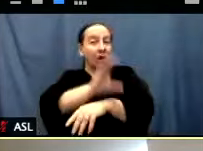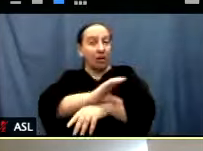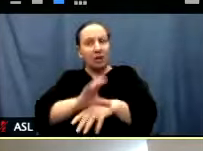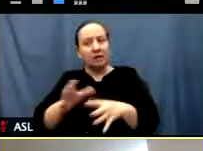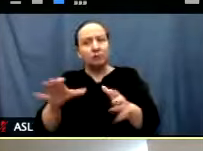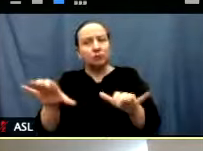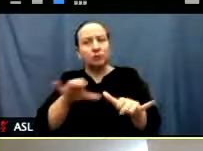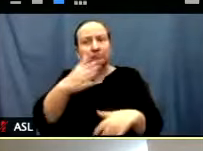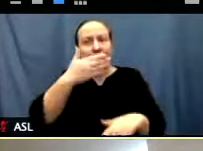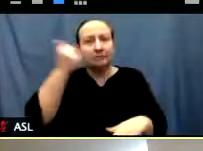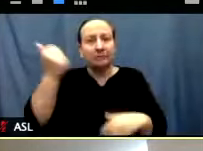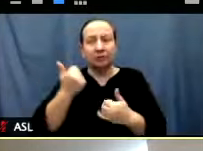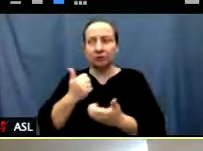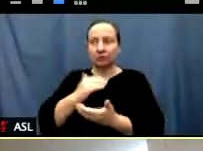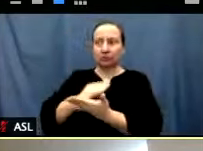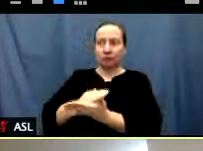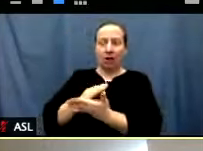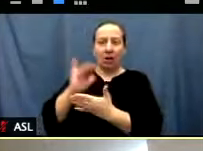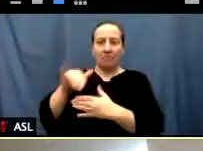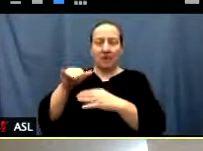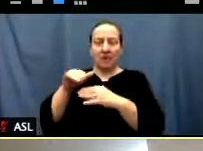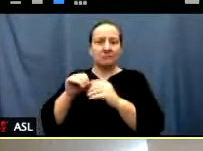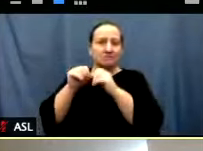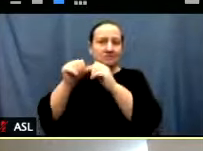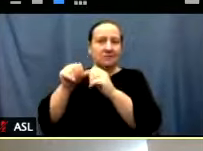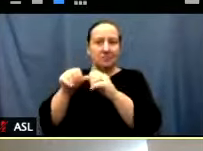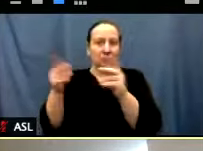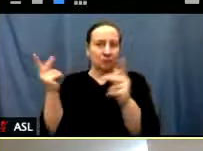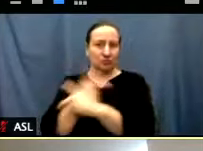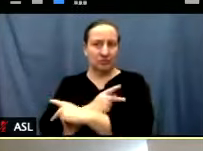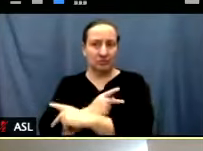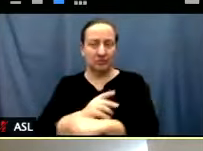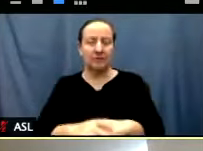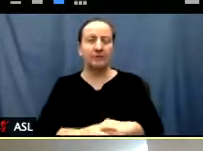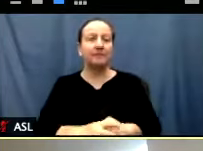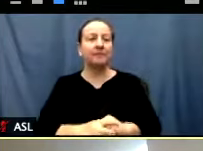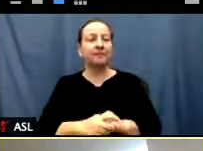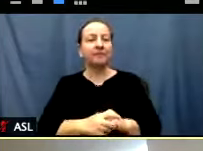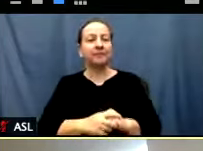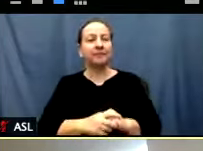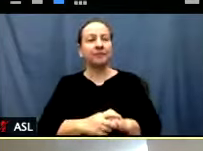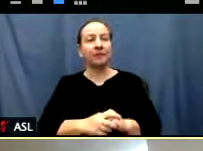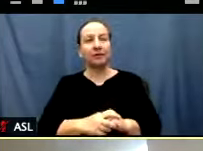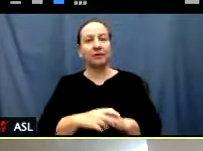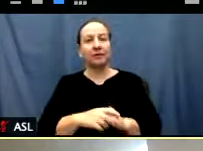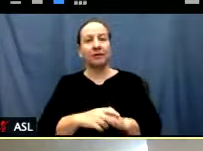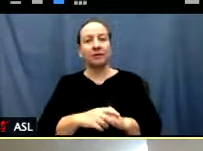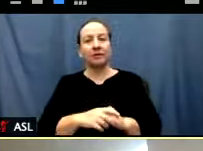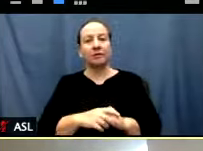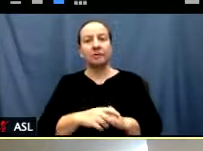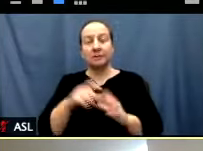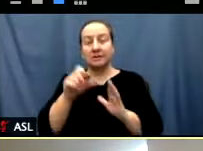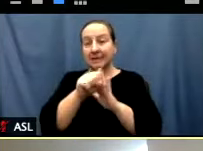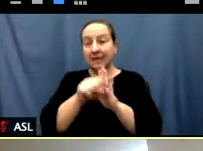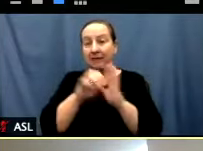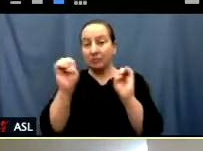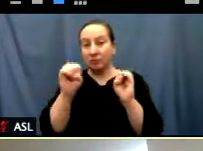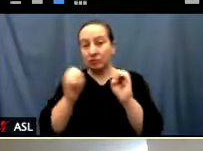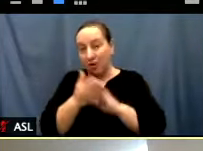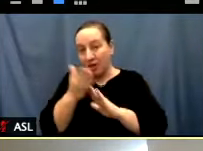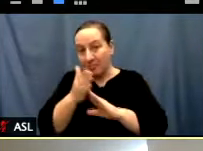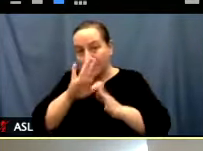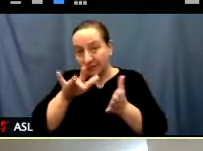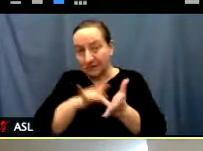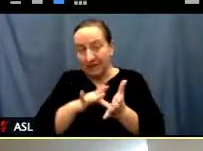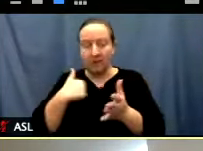to stop this trend from continuing. At the Unified Coordination Center, at the State Emergency Operations Center, we are